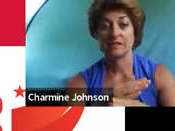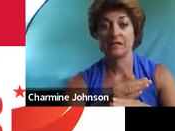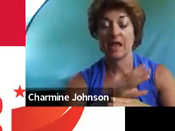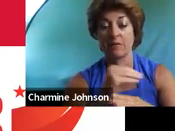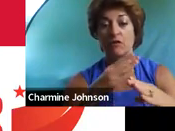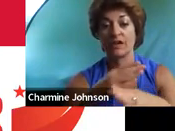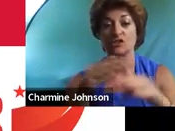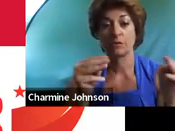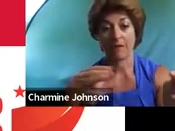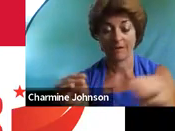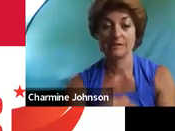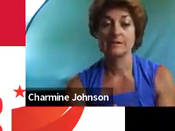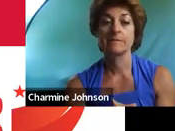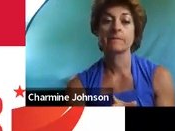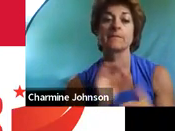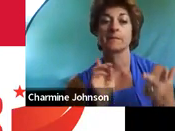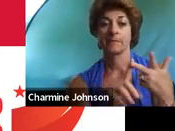prevention methods. Next.